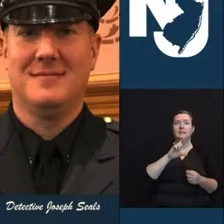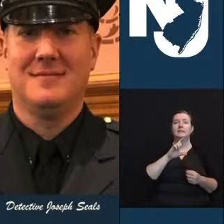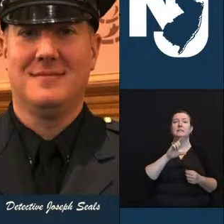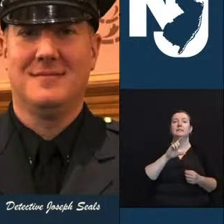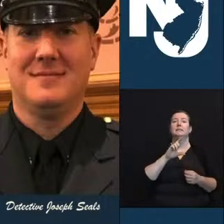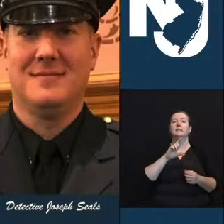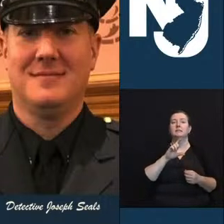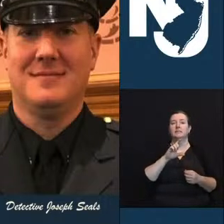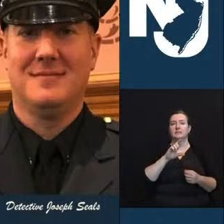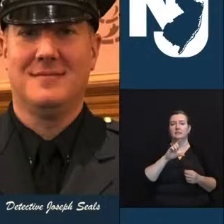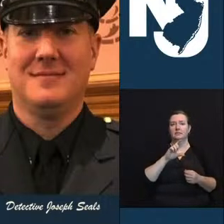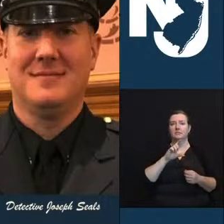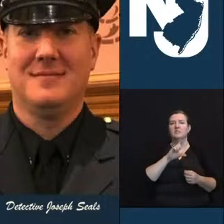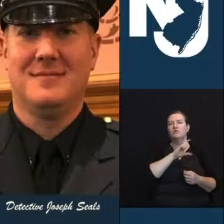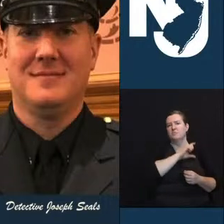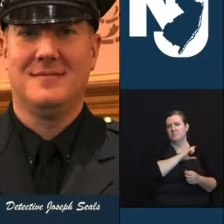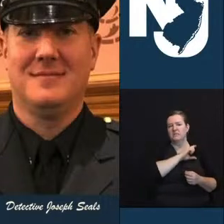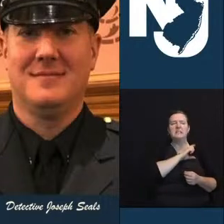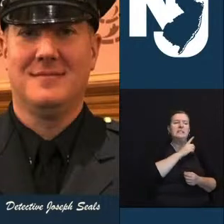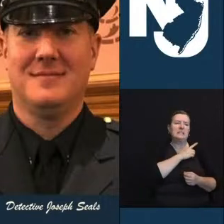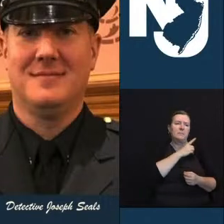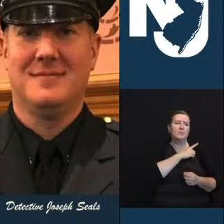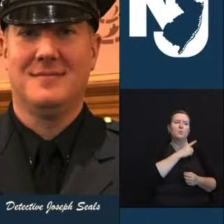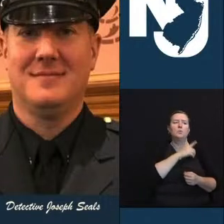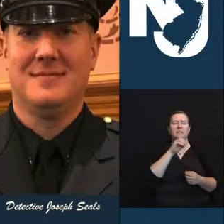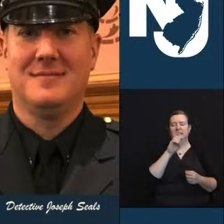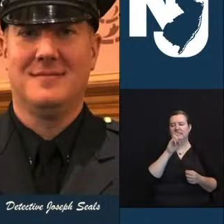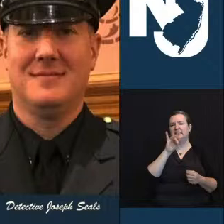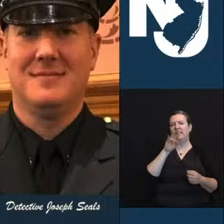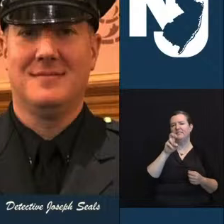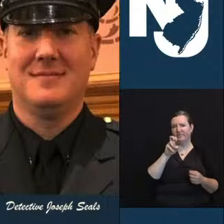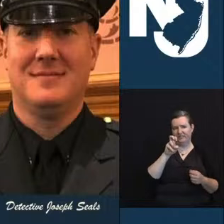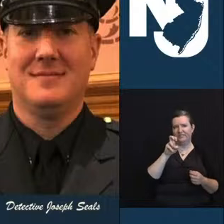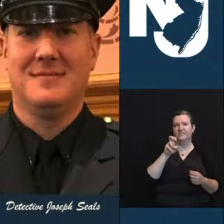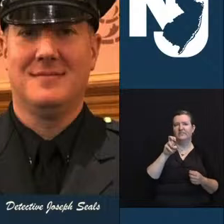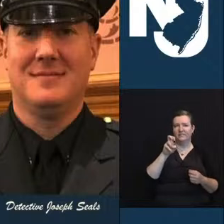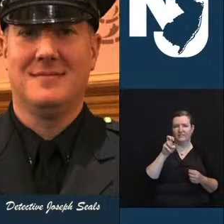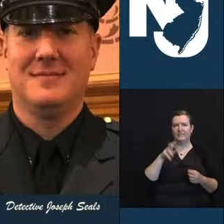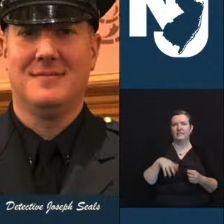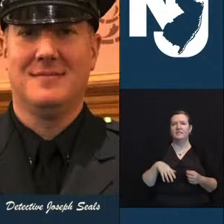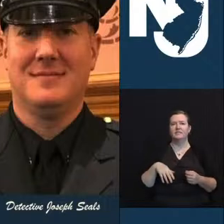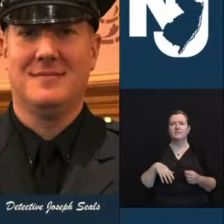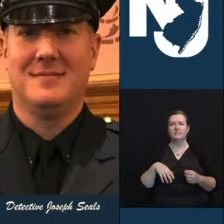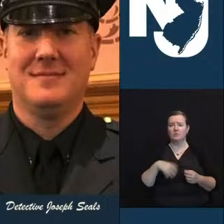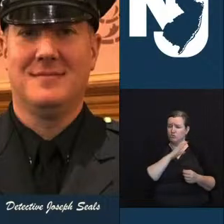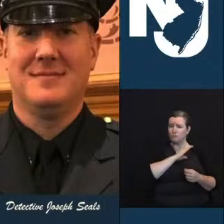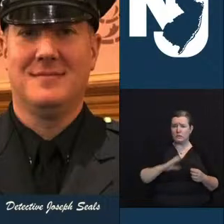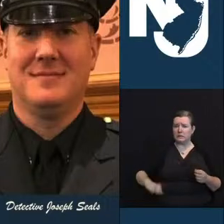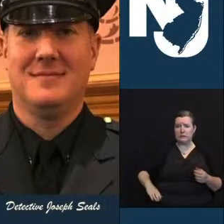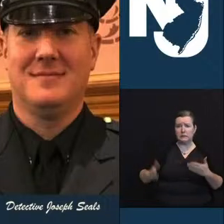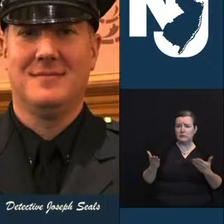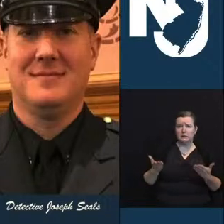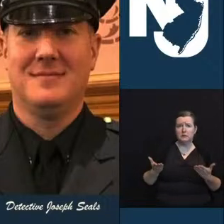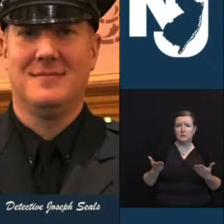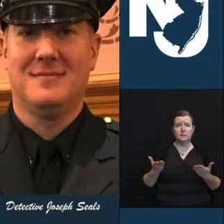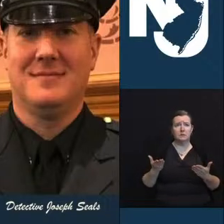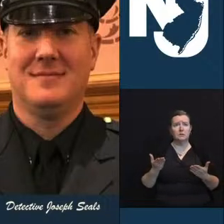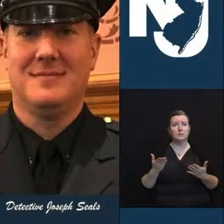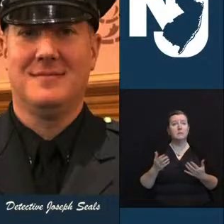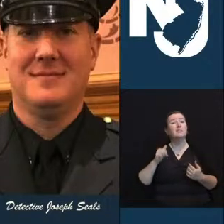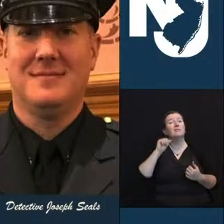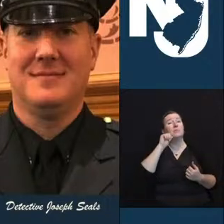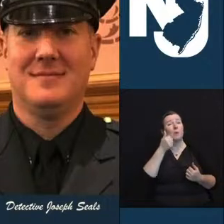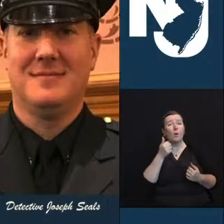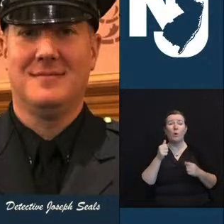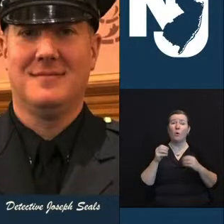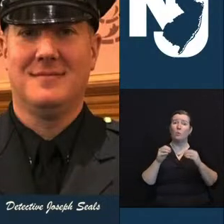American hero, Detective Joe Seals. Joe was a Christian. As I noted at the top, tomorrow is also the first night